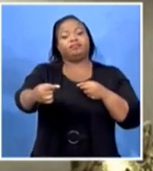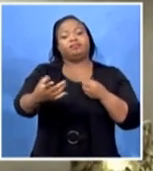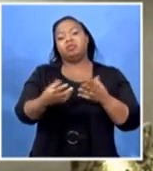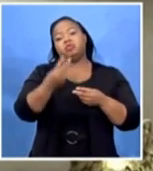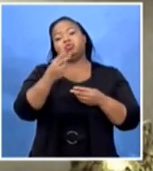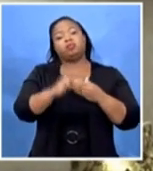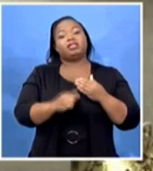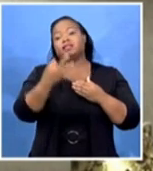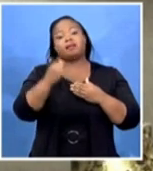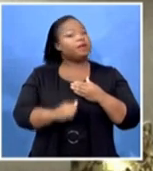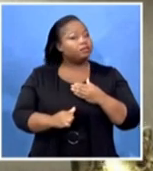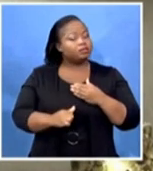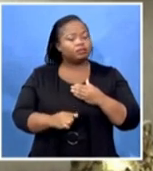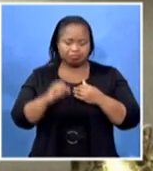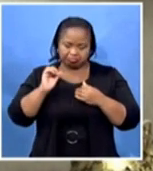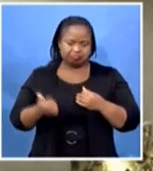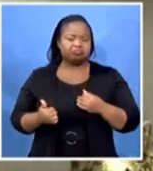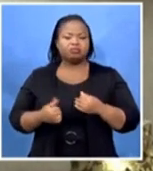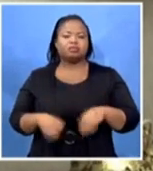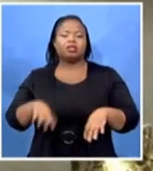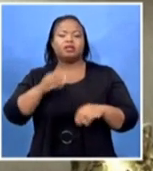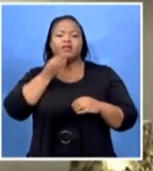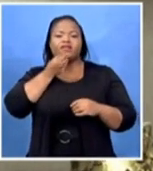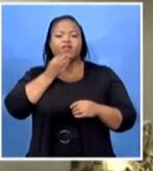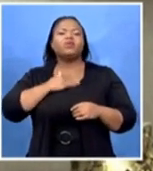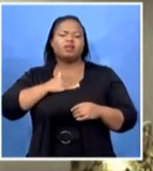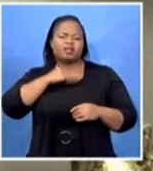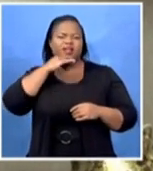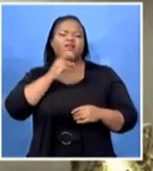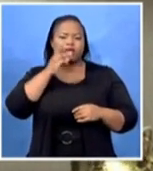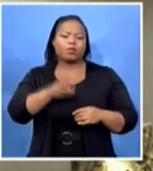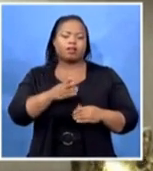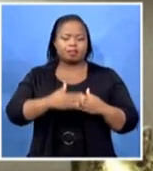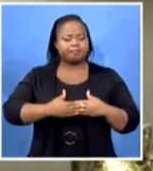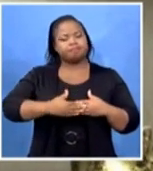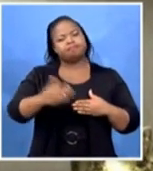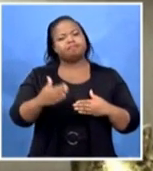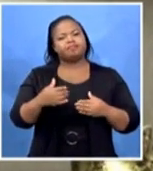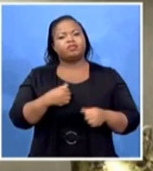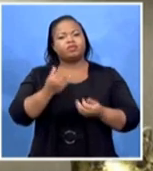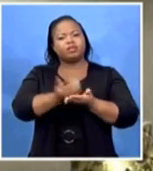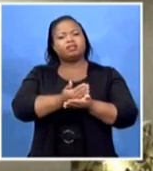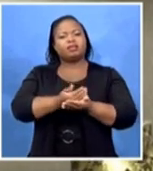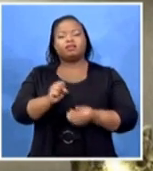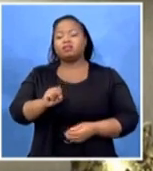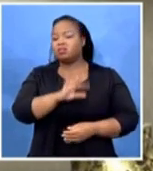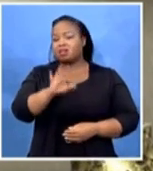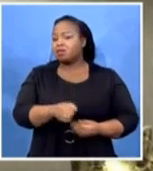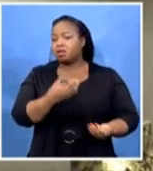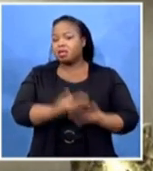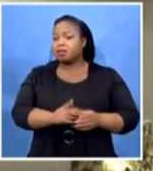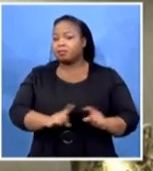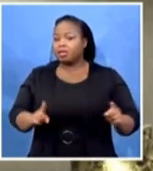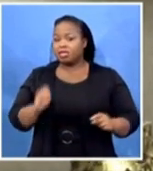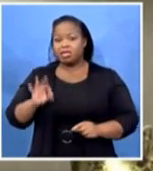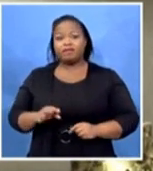food security, I can vouch that we will be safe in South Africa. But if this thing can extend for more